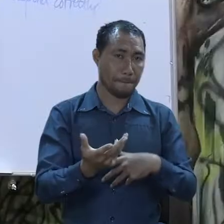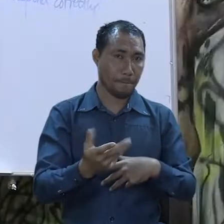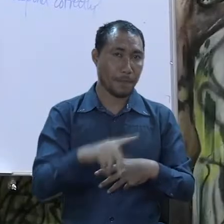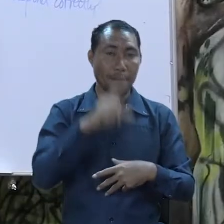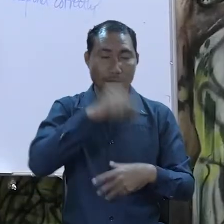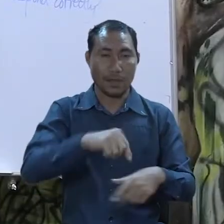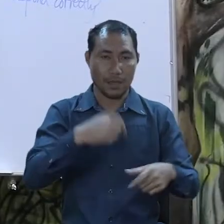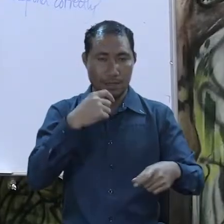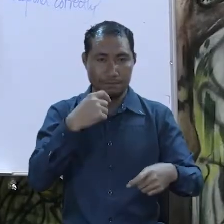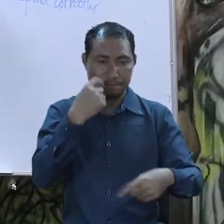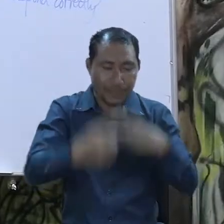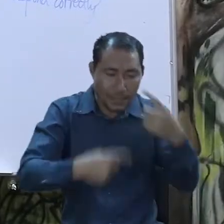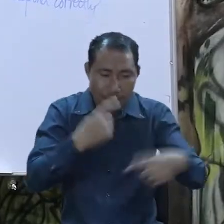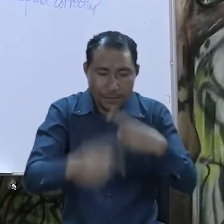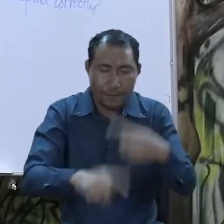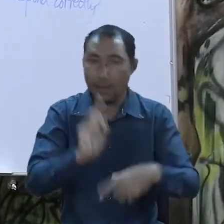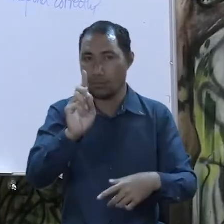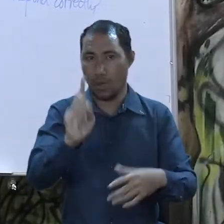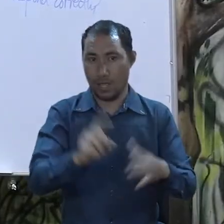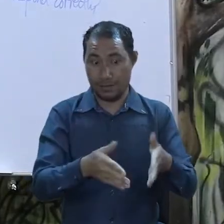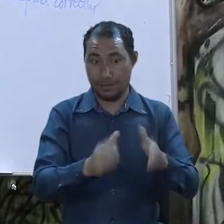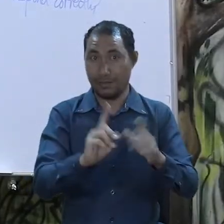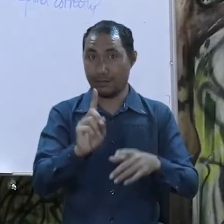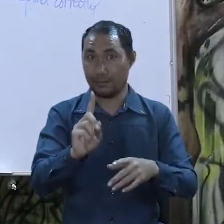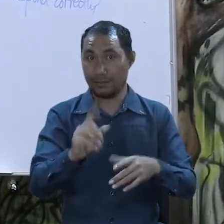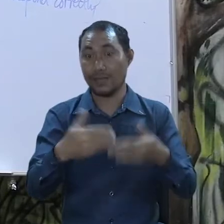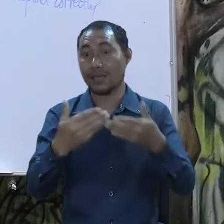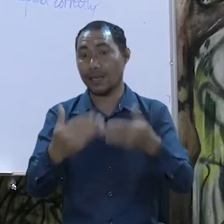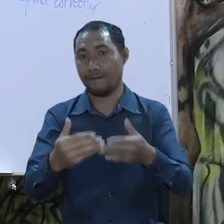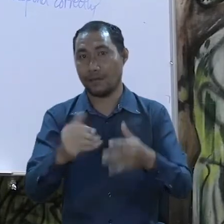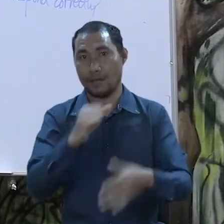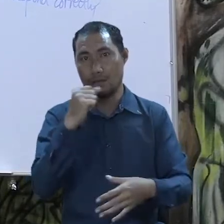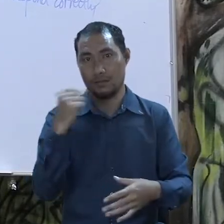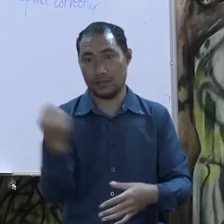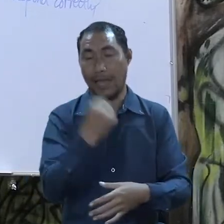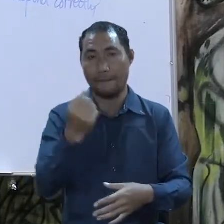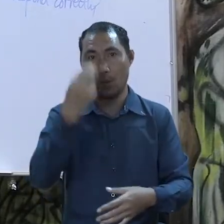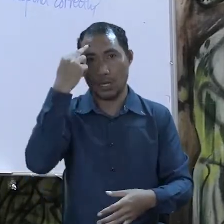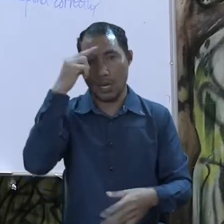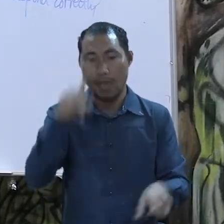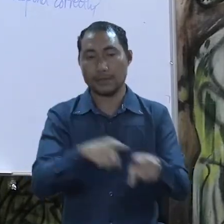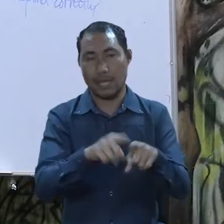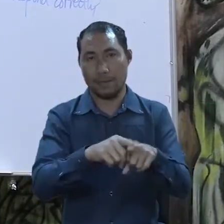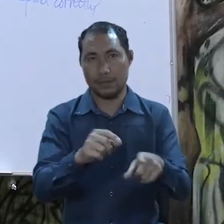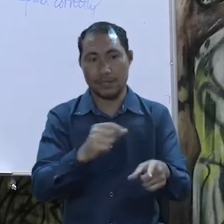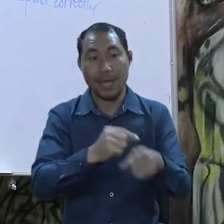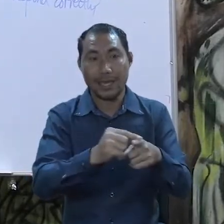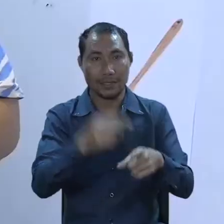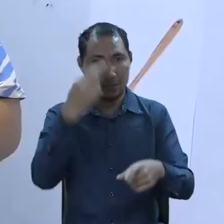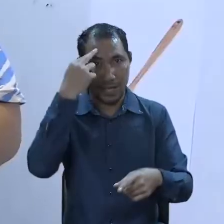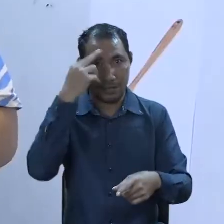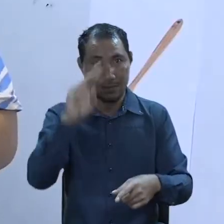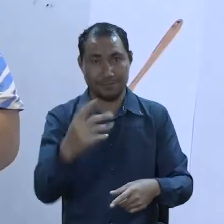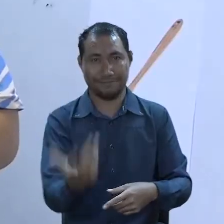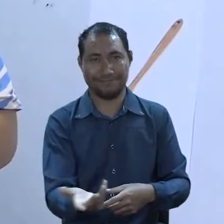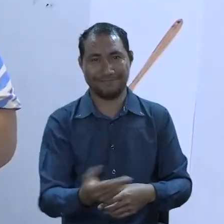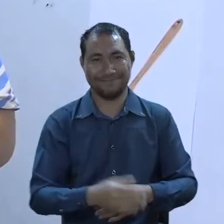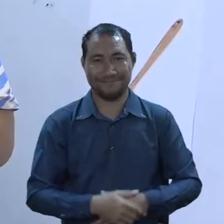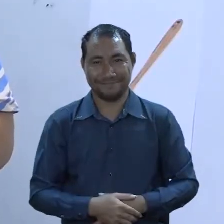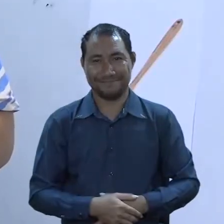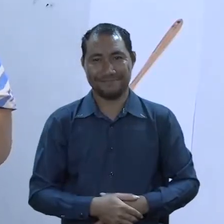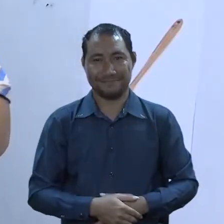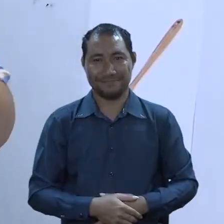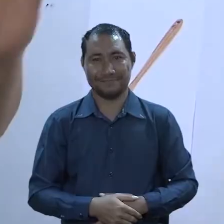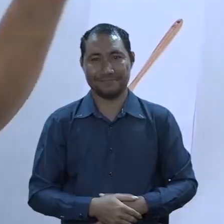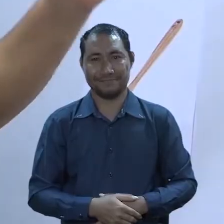class to hopefully that we could put them into categories of how to use those tools. Okay, the next